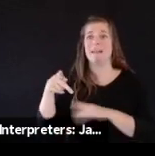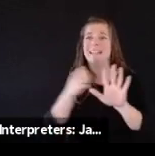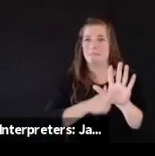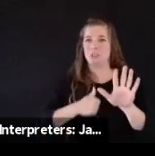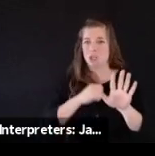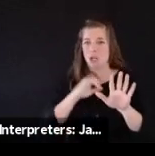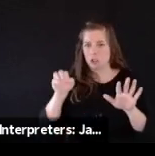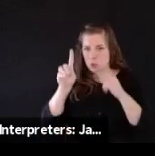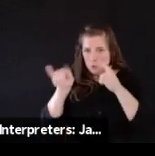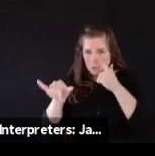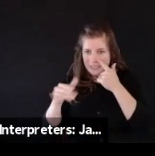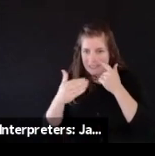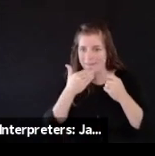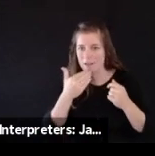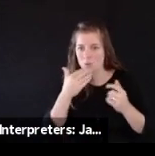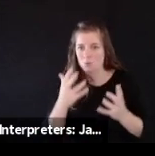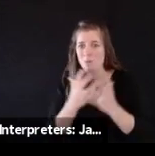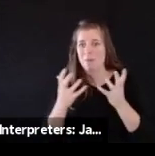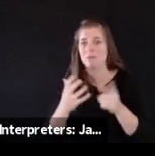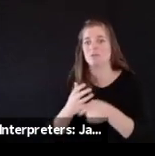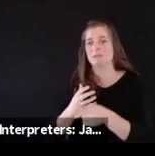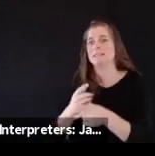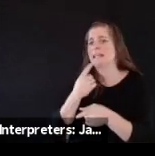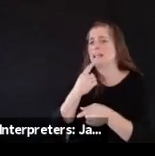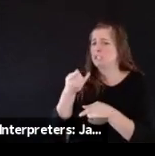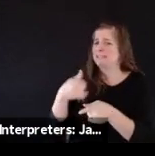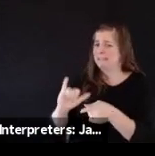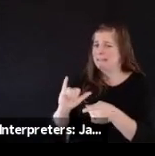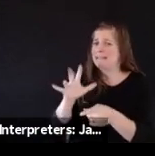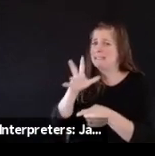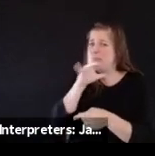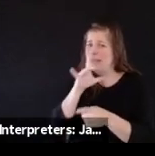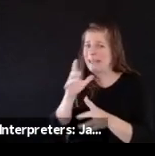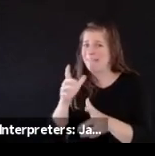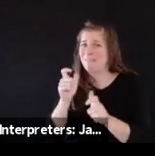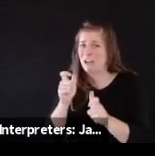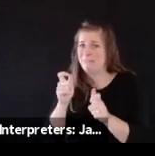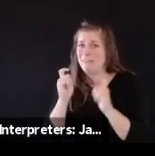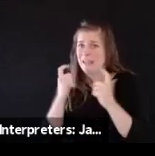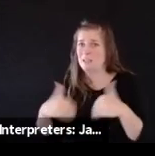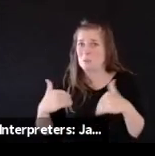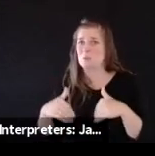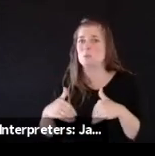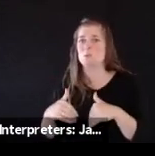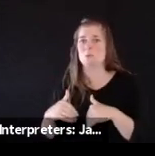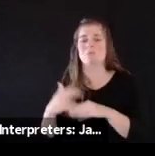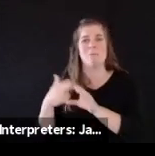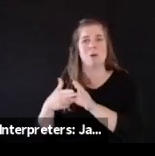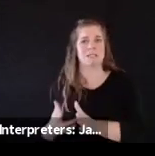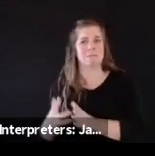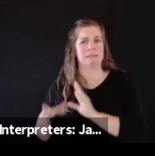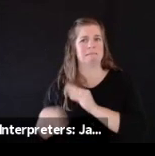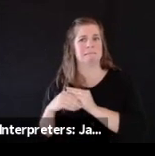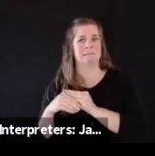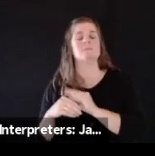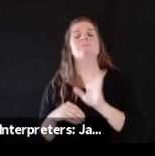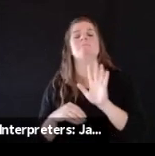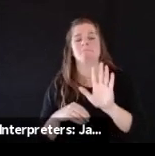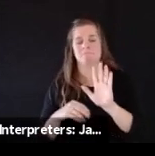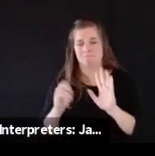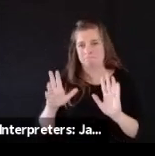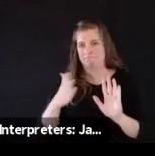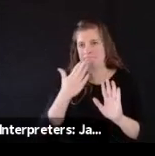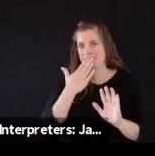sorry, Judy, thank you so much. I'll slow down with this section. So some of you might be familiar